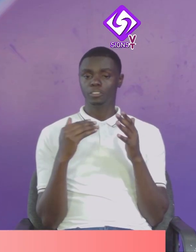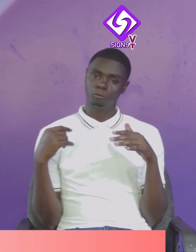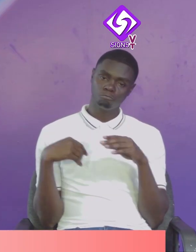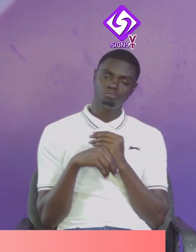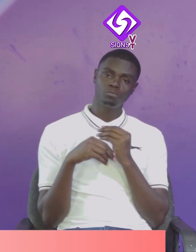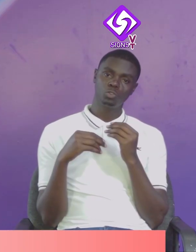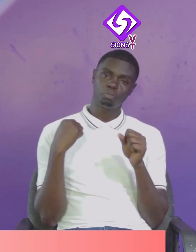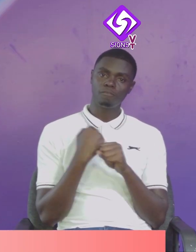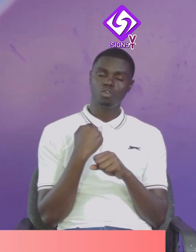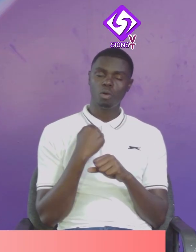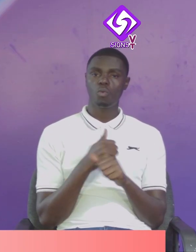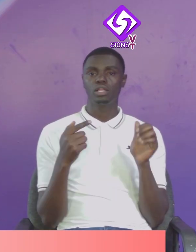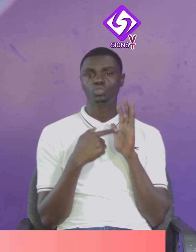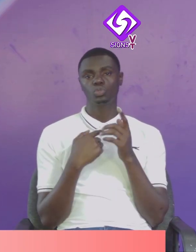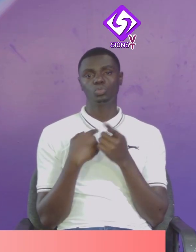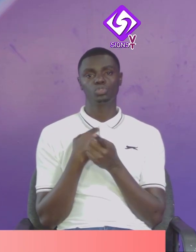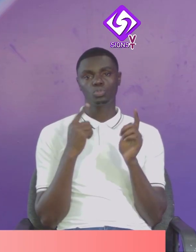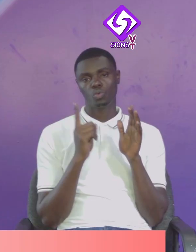commendable performance. That goes to show you that